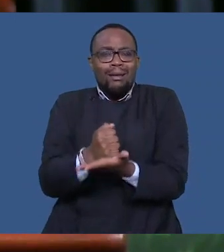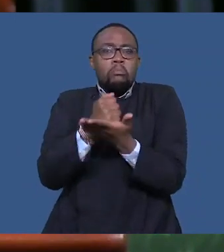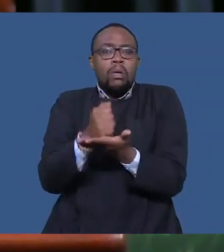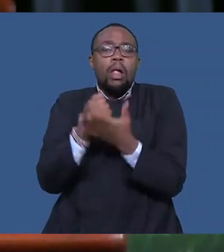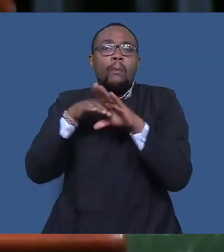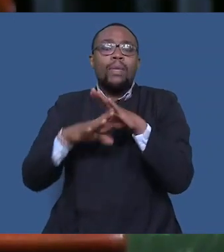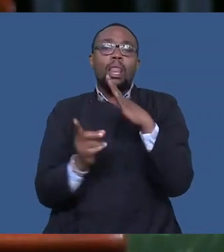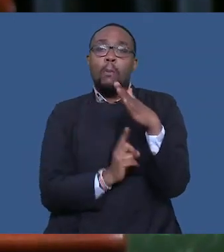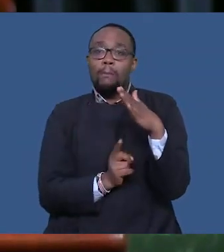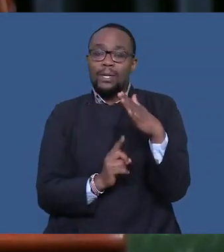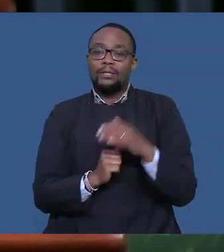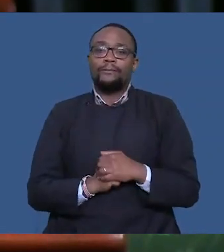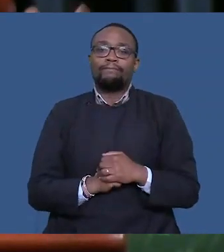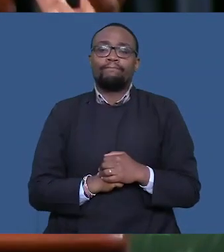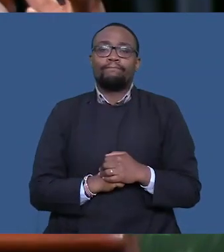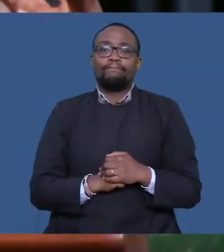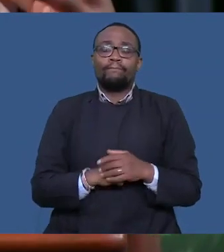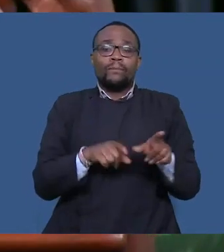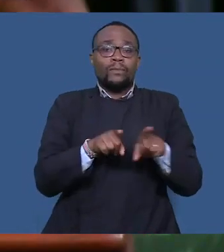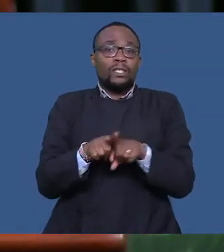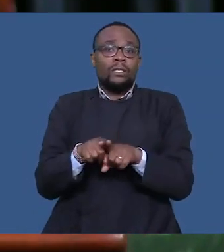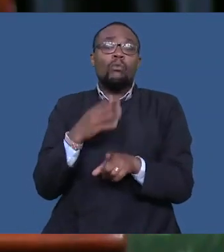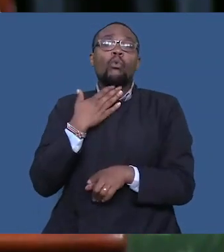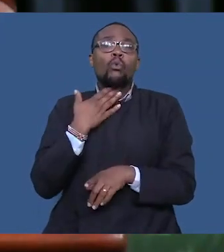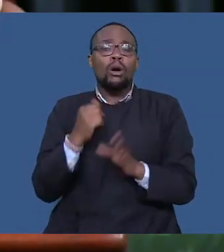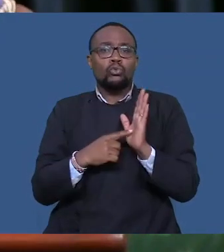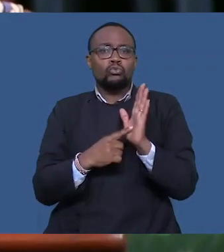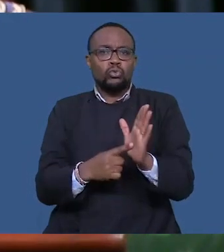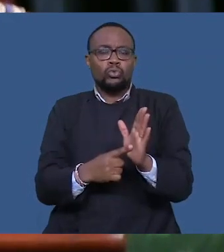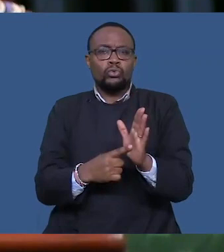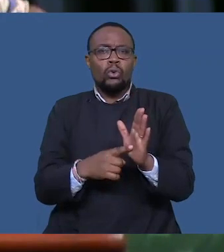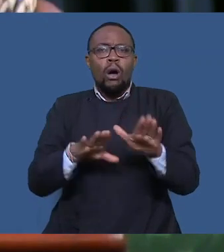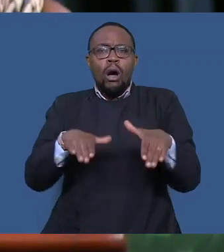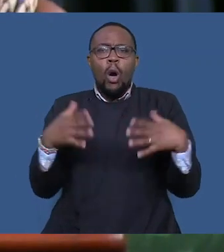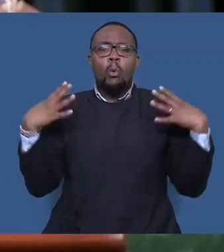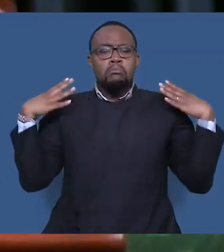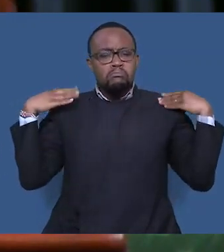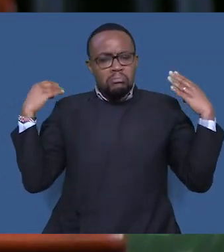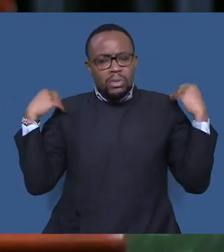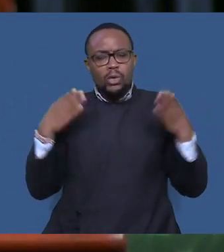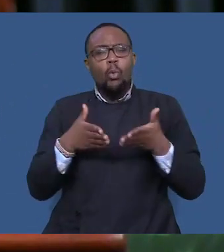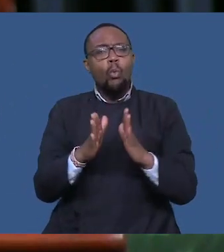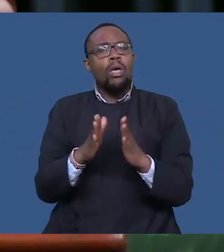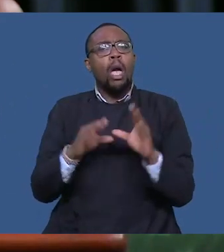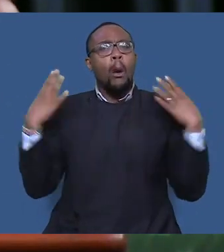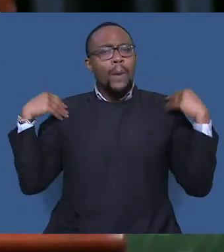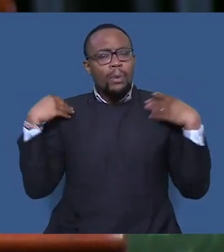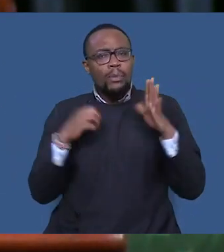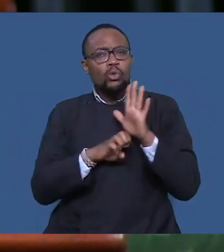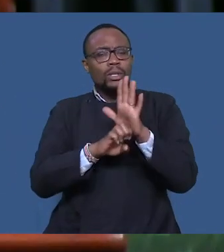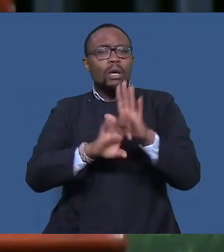ministry. And I just want us to make a practical application of the same, to just see how then